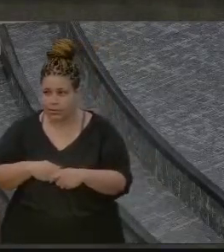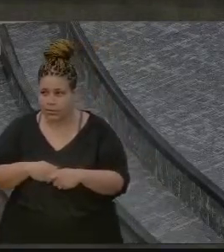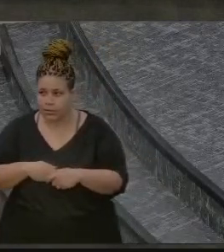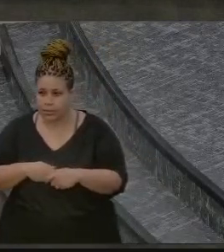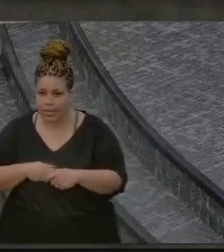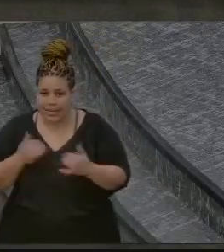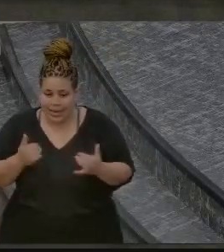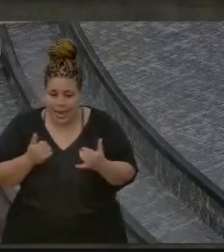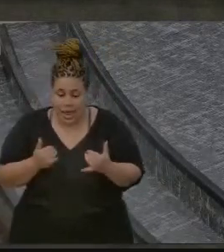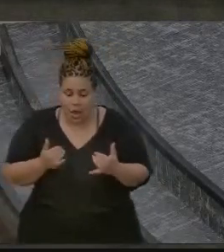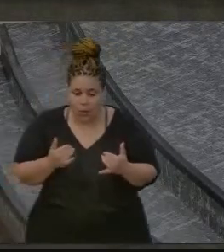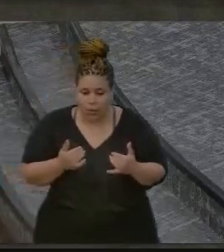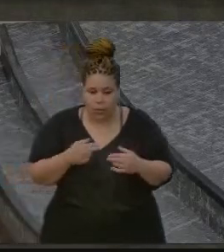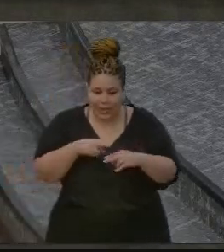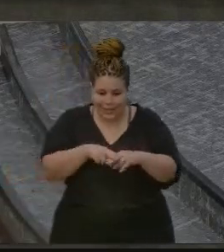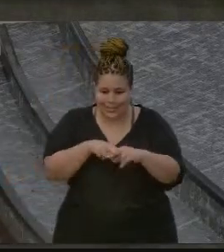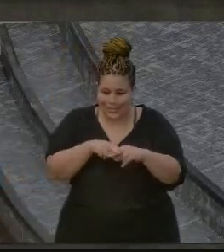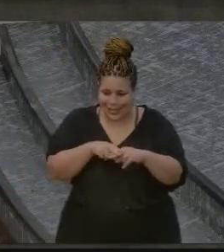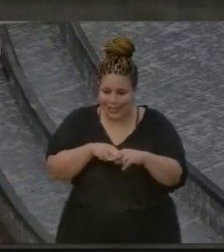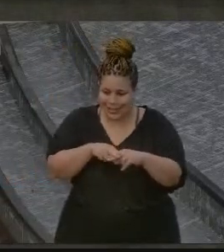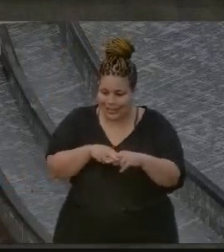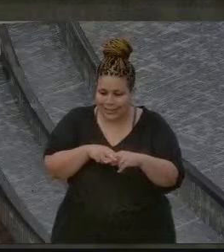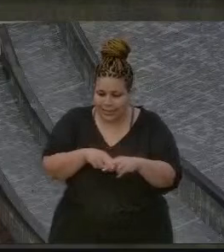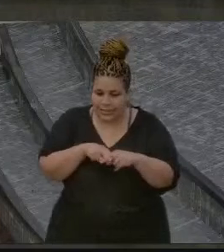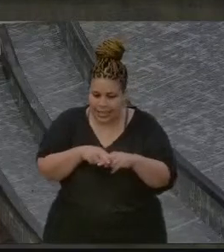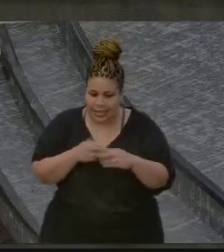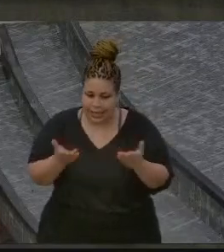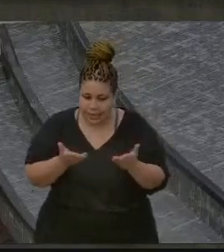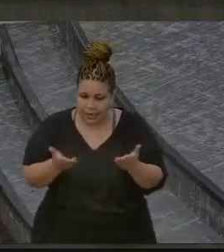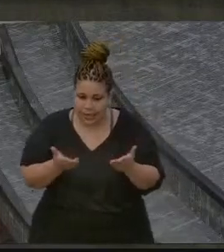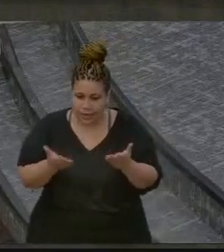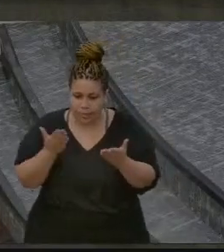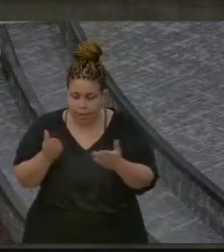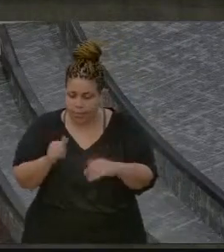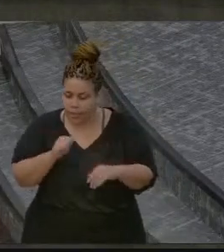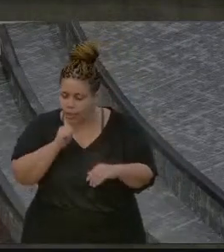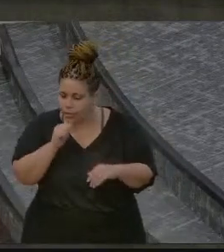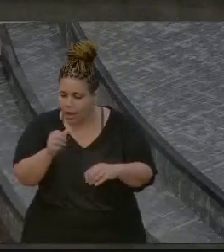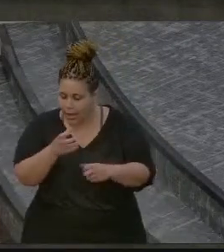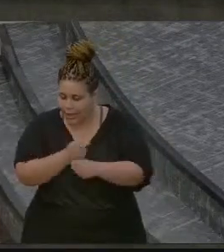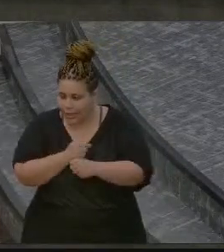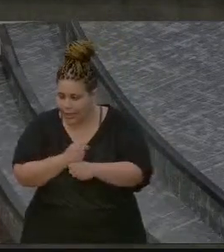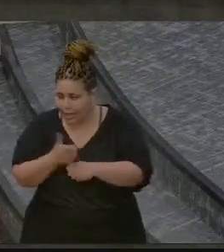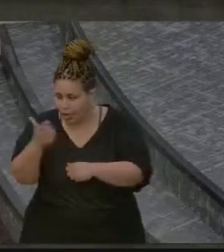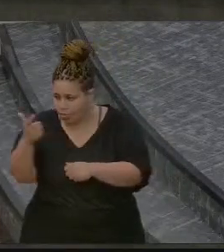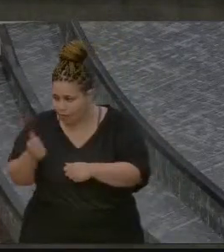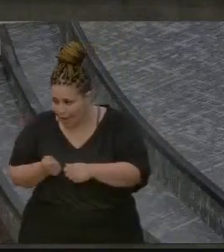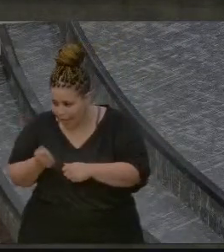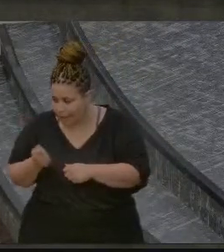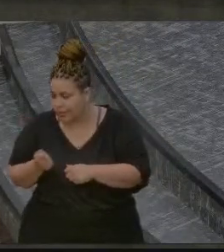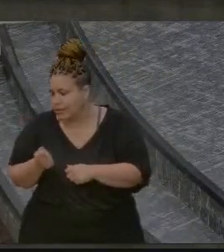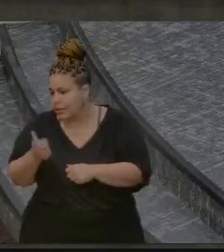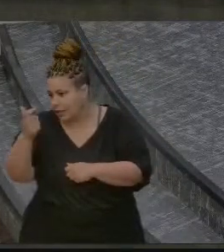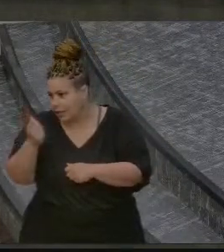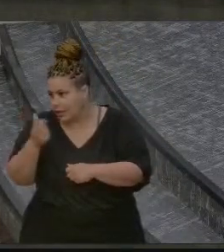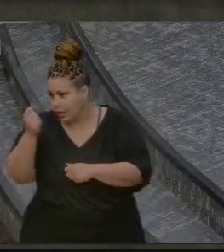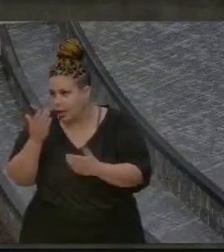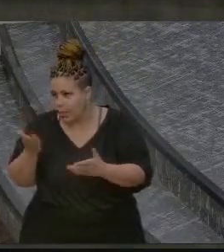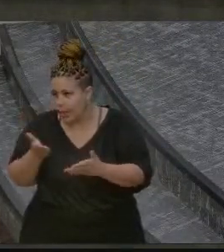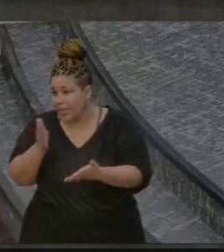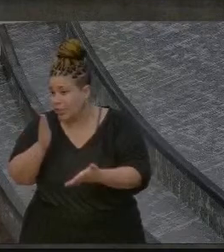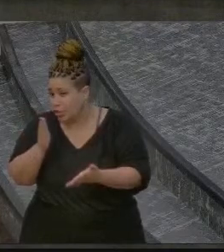in a position where you may not get a grant, you may not get, you might get sued, or you may